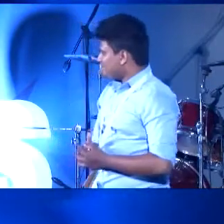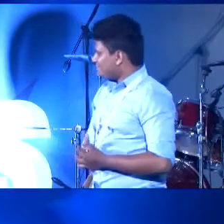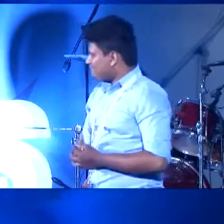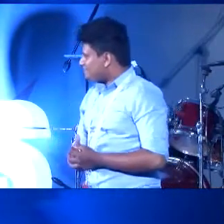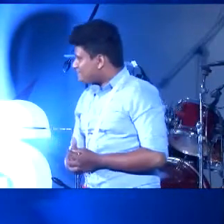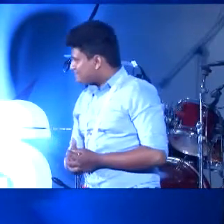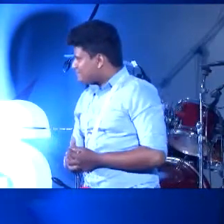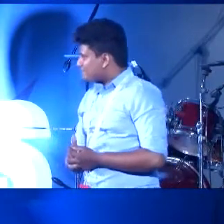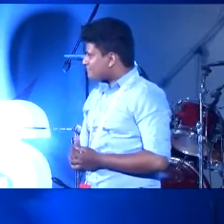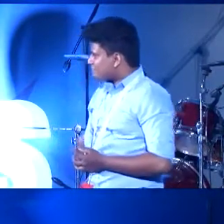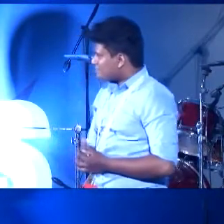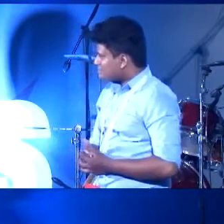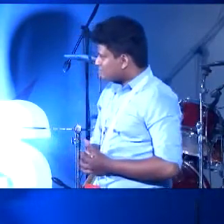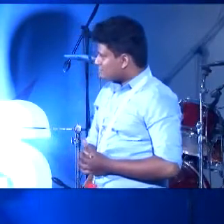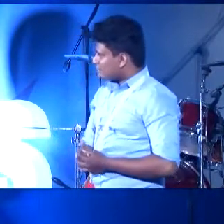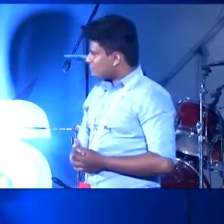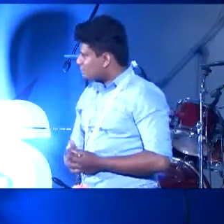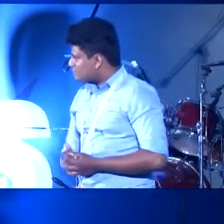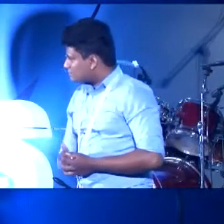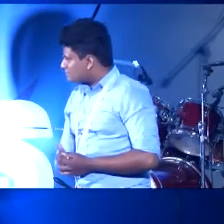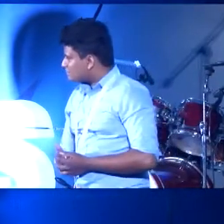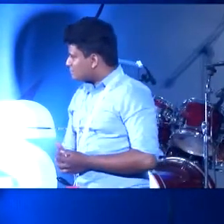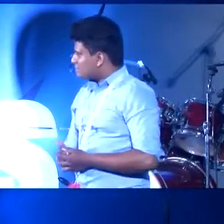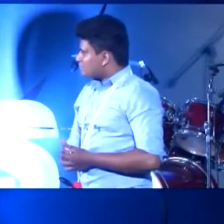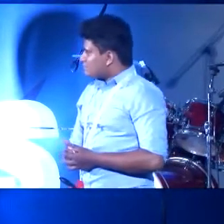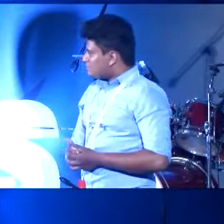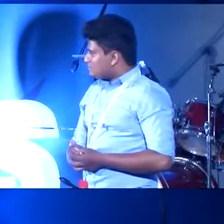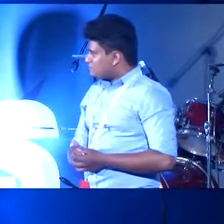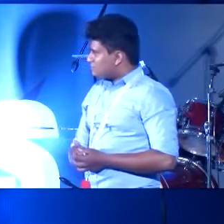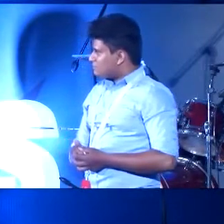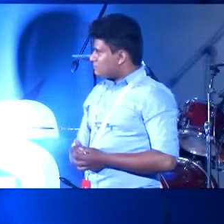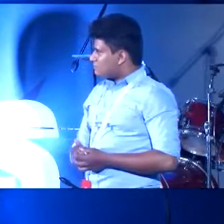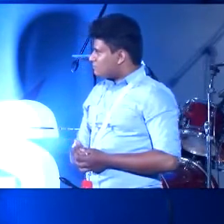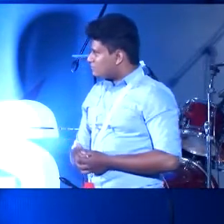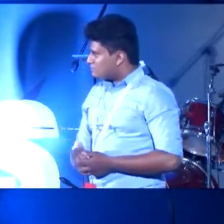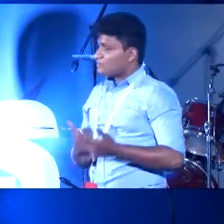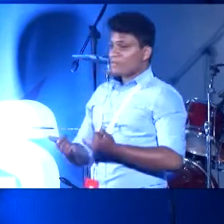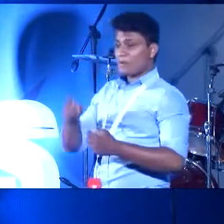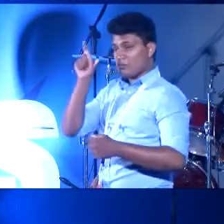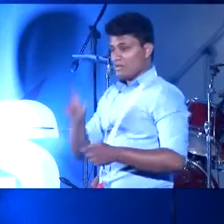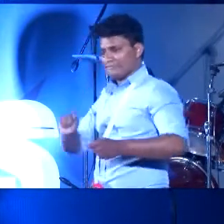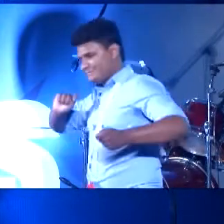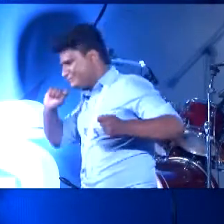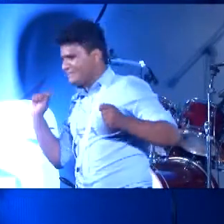Ladies and gentlemen, I give you what I call the transhumanization.